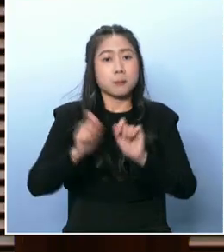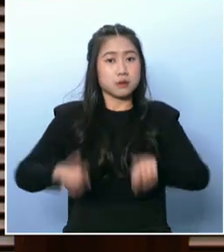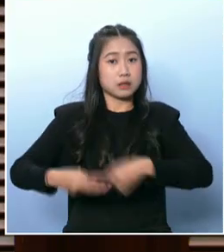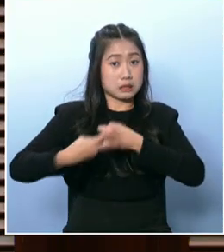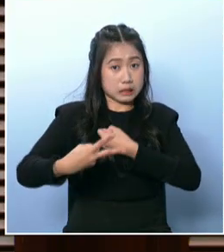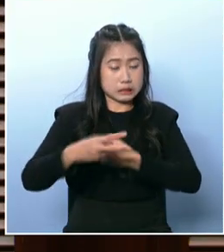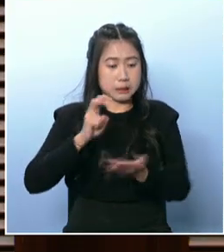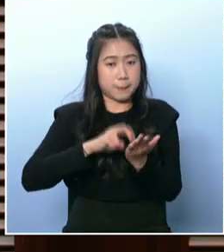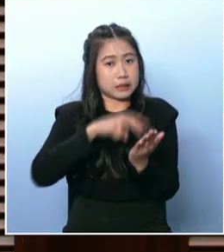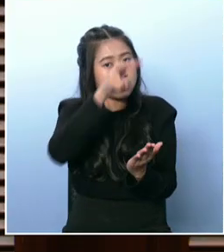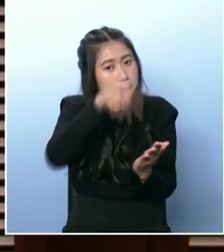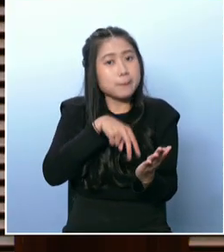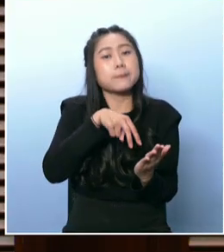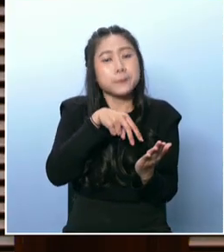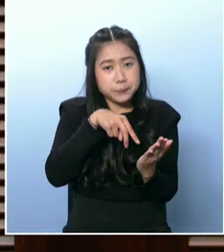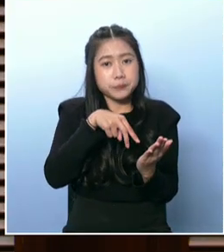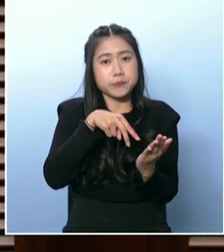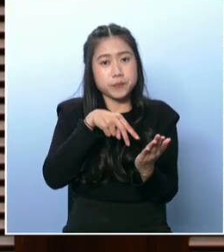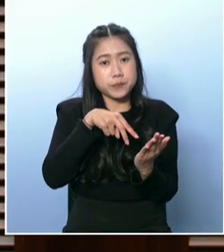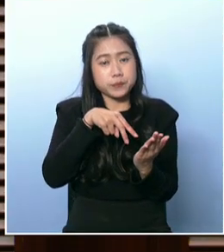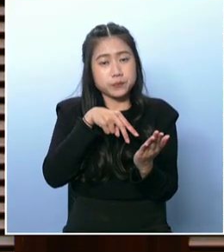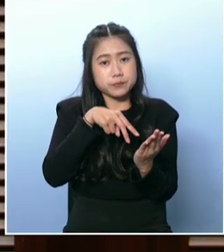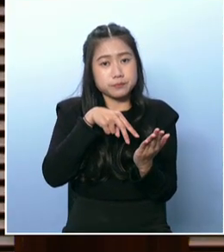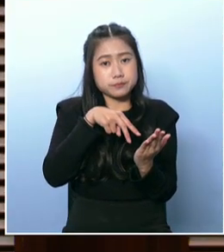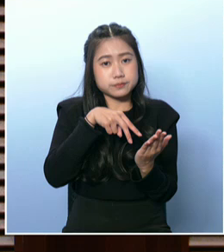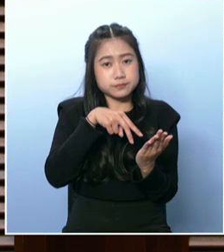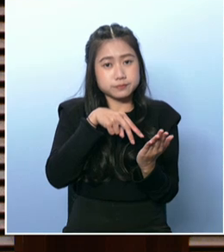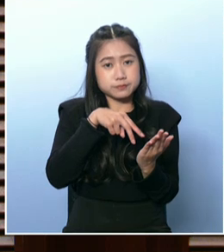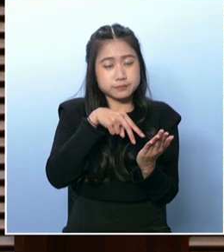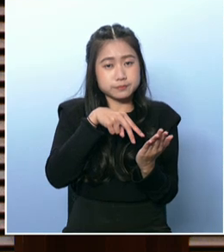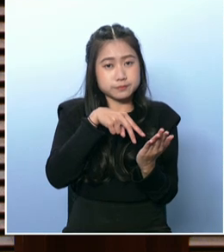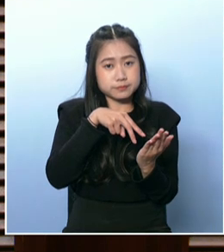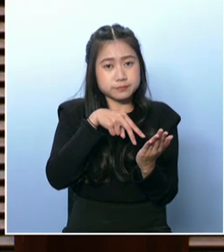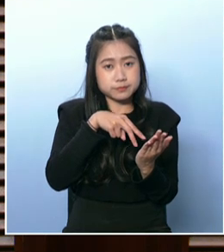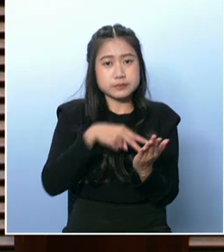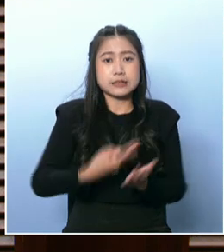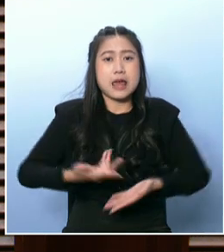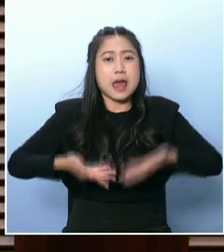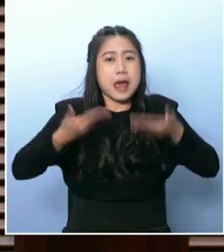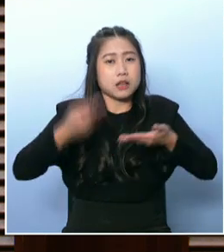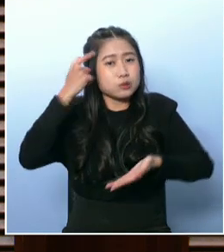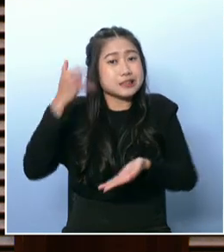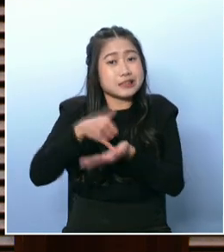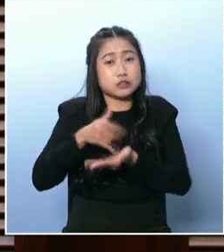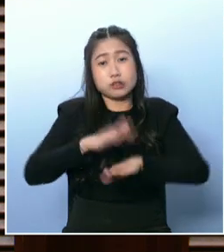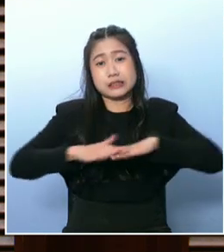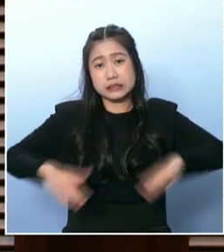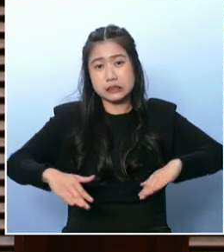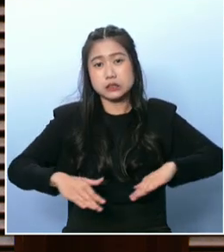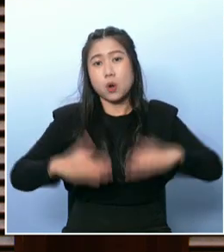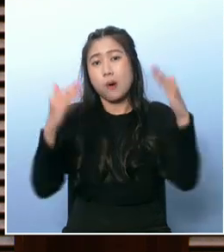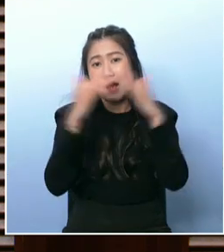developers? Secondly, it is stated in the paper that for